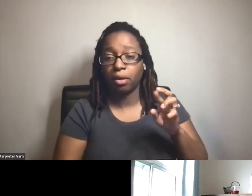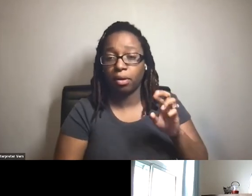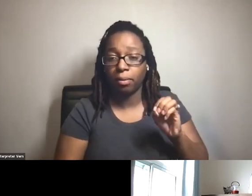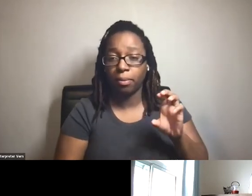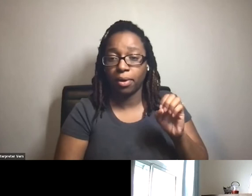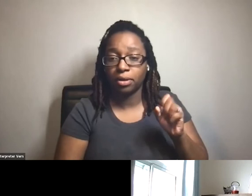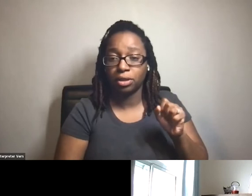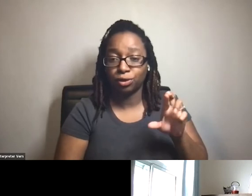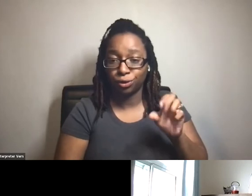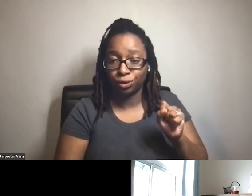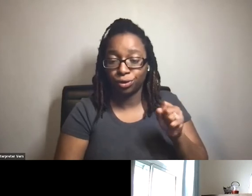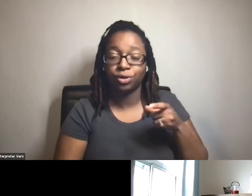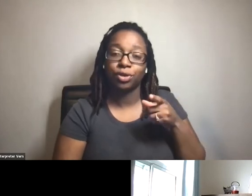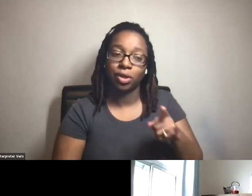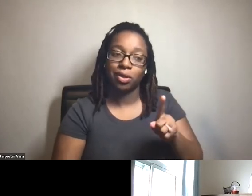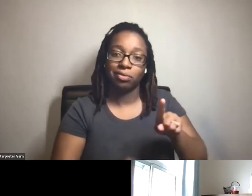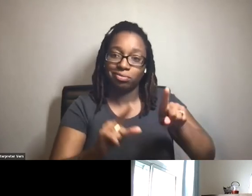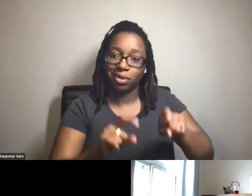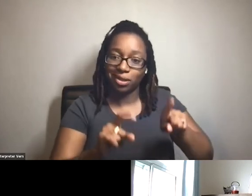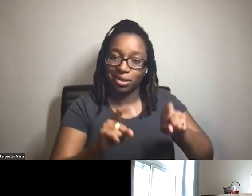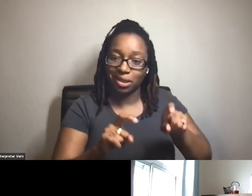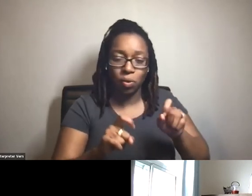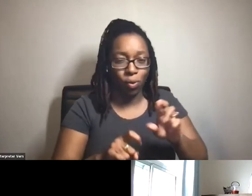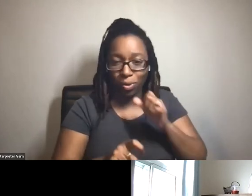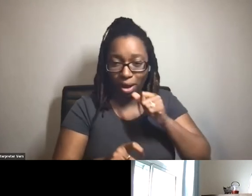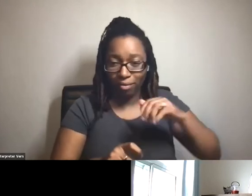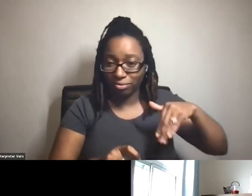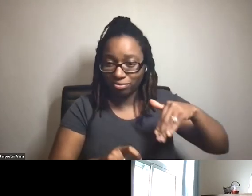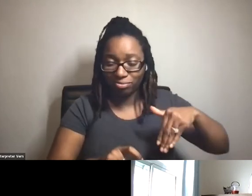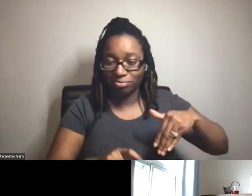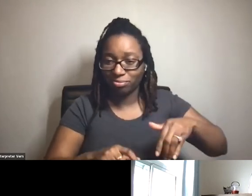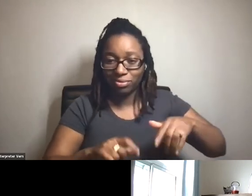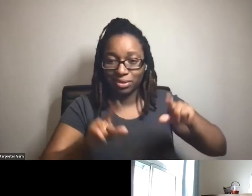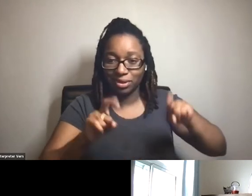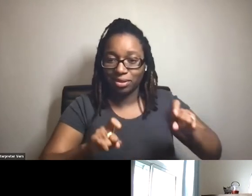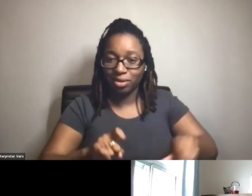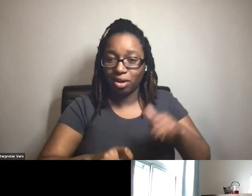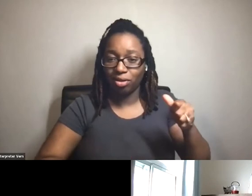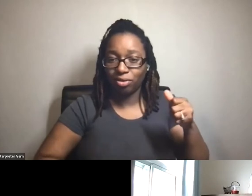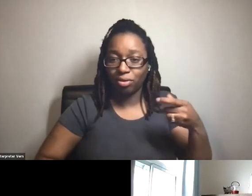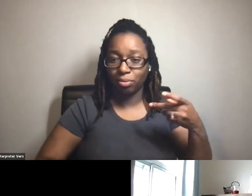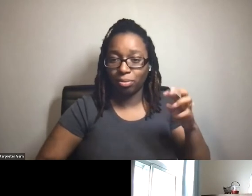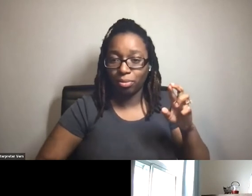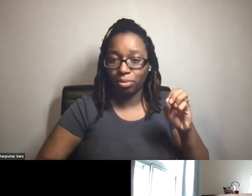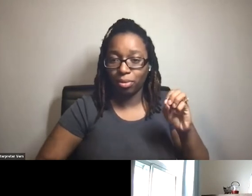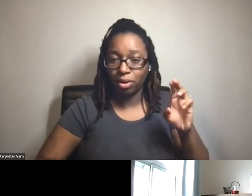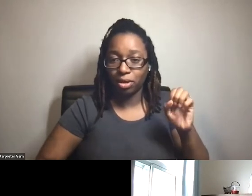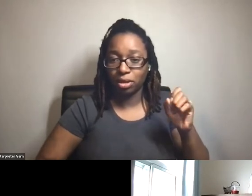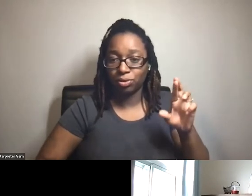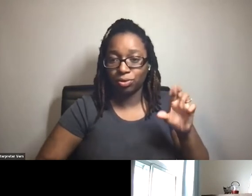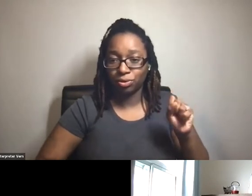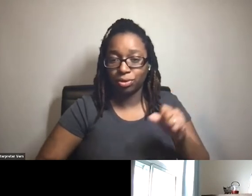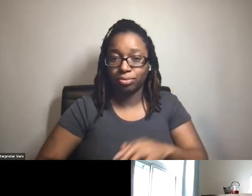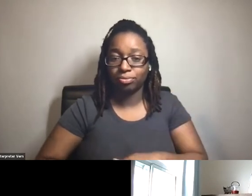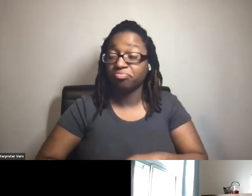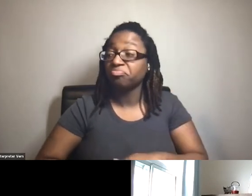you not done that? I'm just curious. So far we have a good set of different